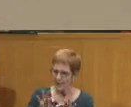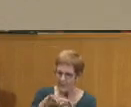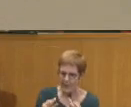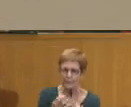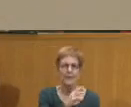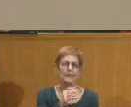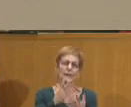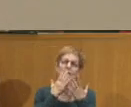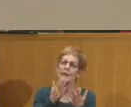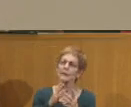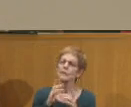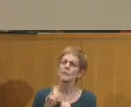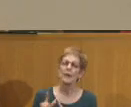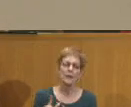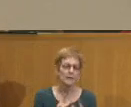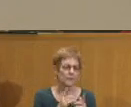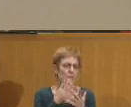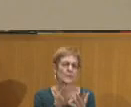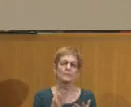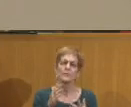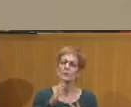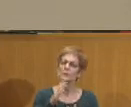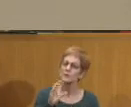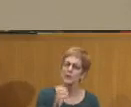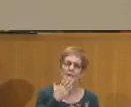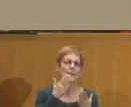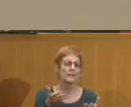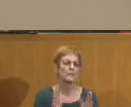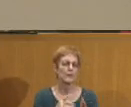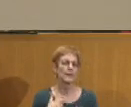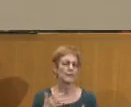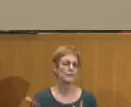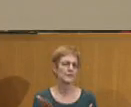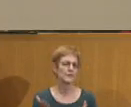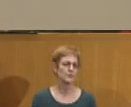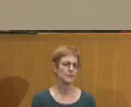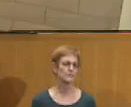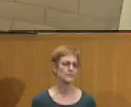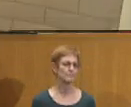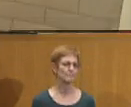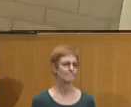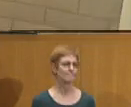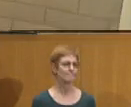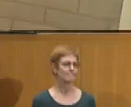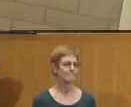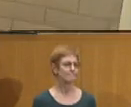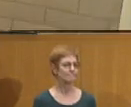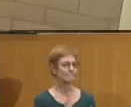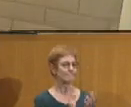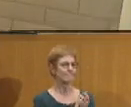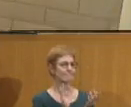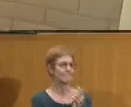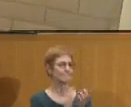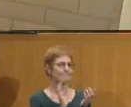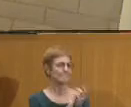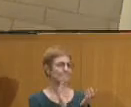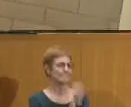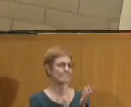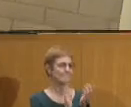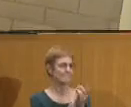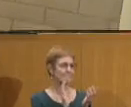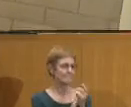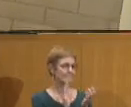budget of $500,000, half of which is matched by our new partner LISC for what we're calling the West Side Community Collaborative Fund to